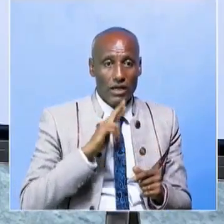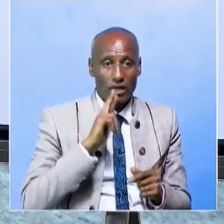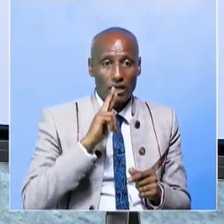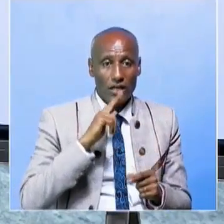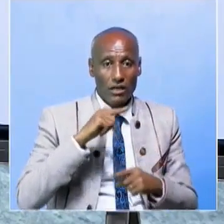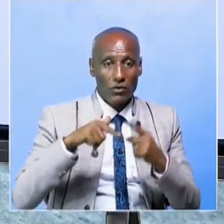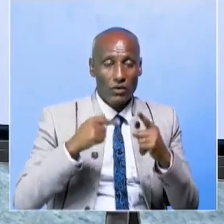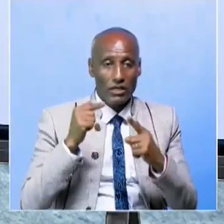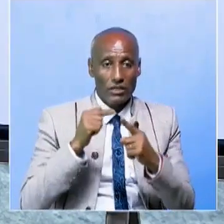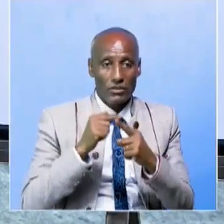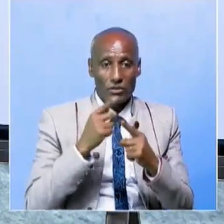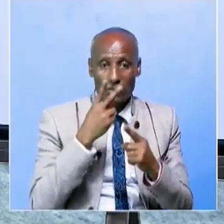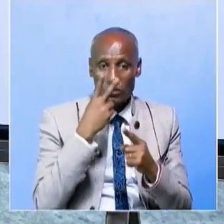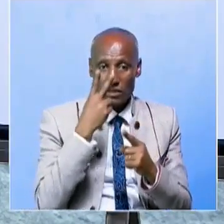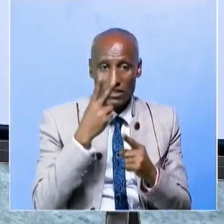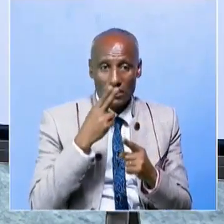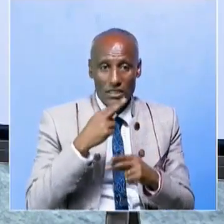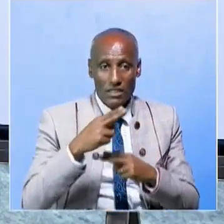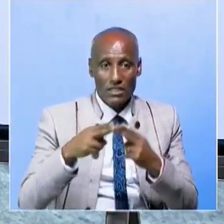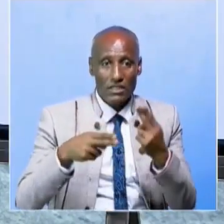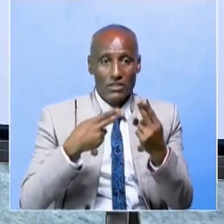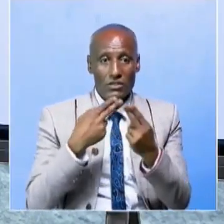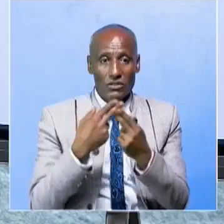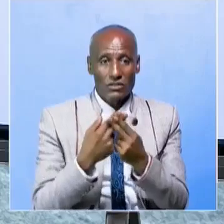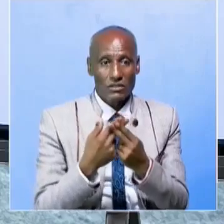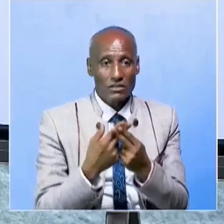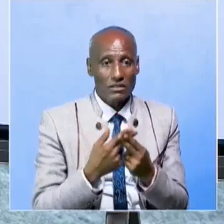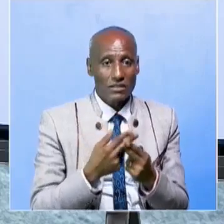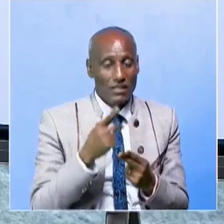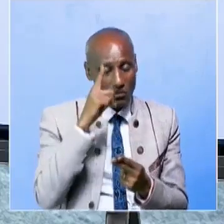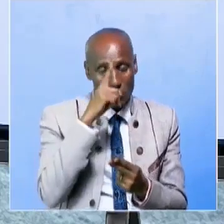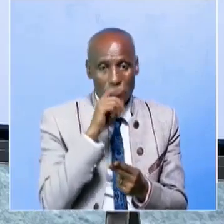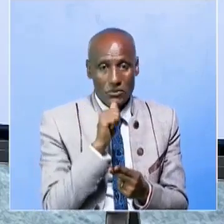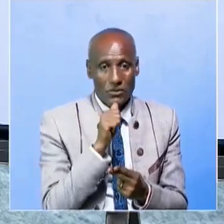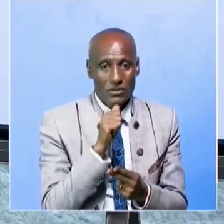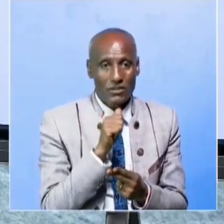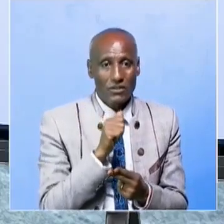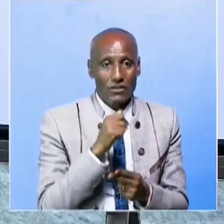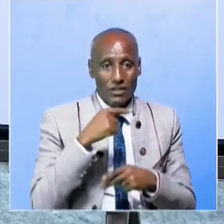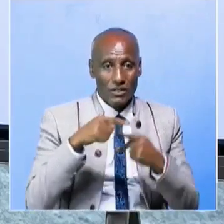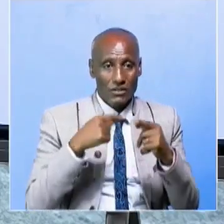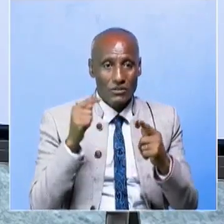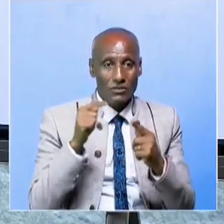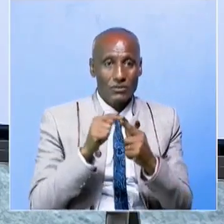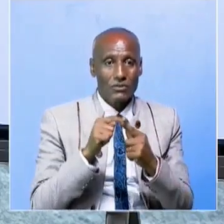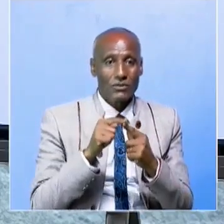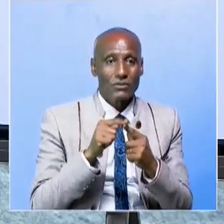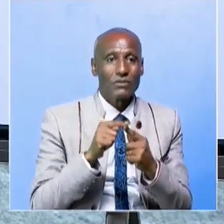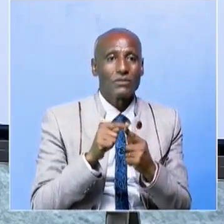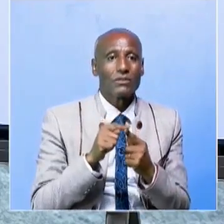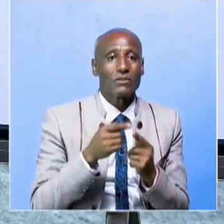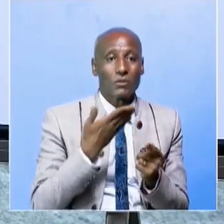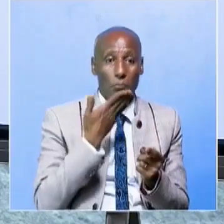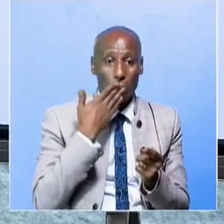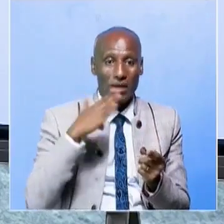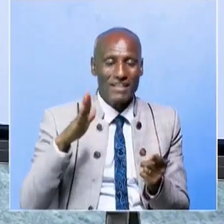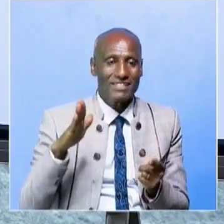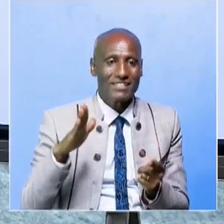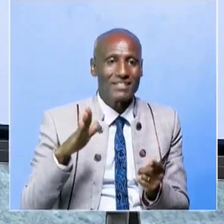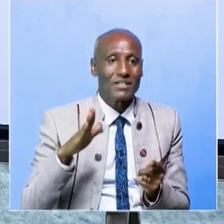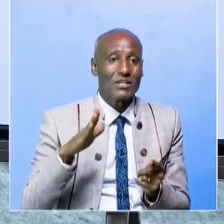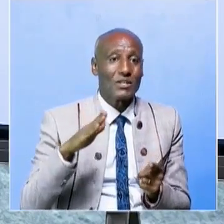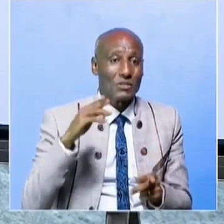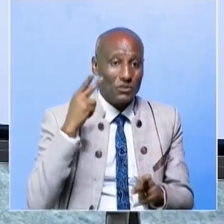this chapter. And I'm sure you're all going to do your best to keep your environment clean and not